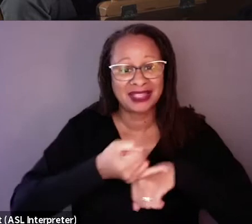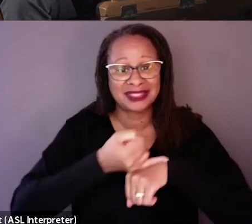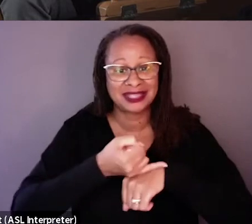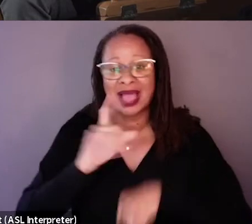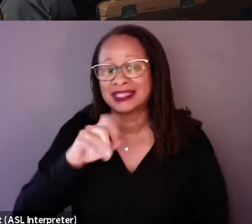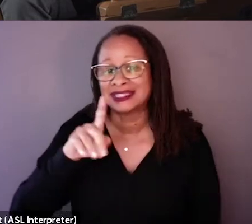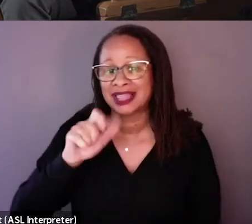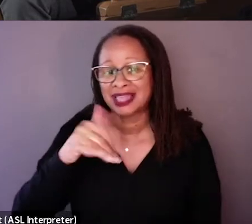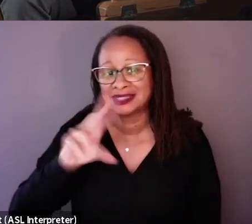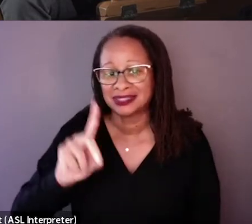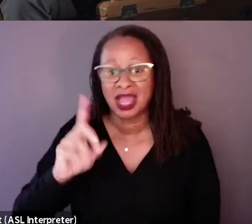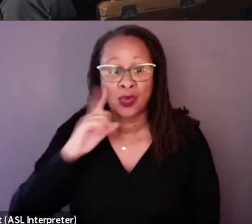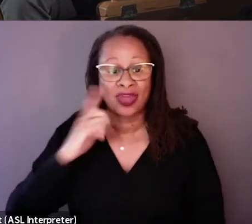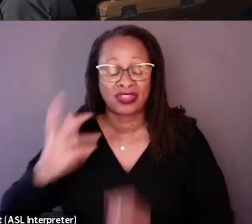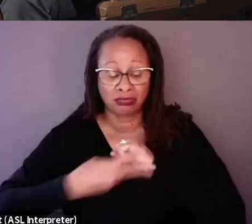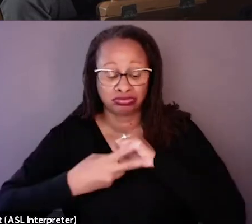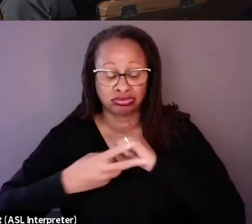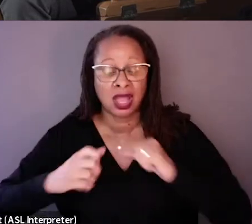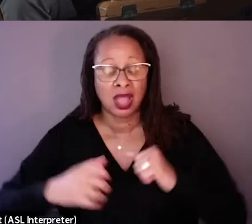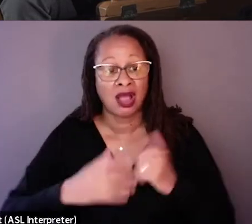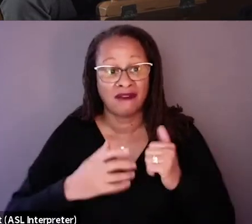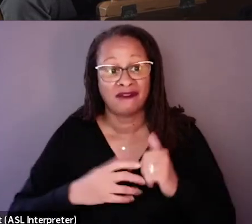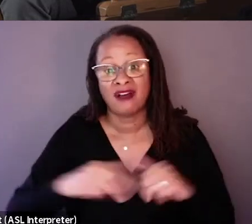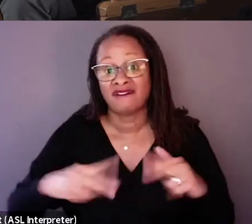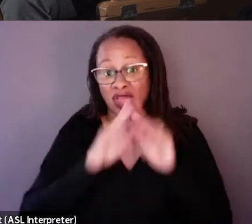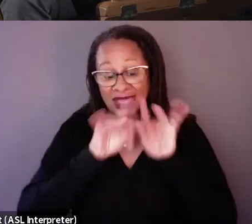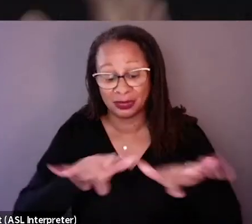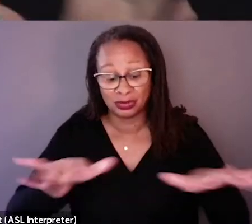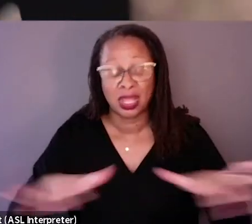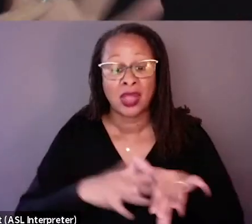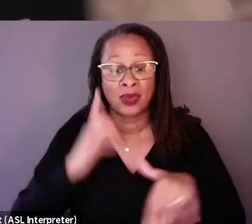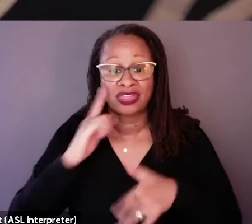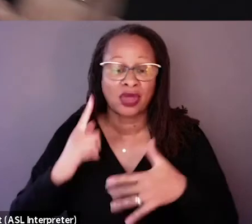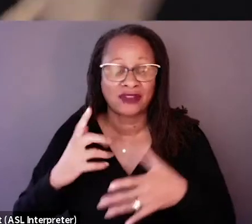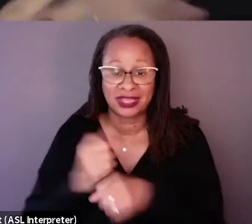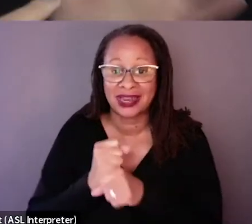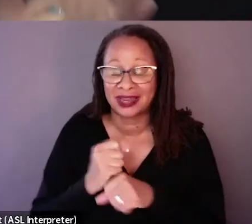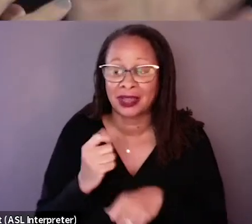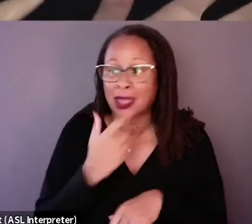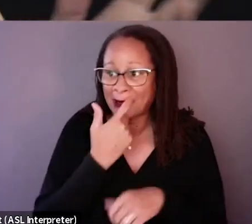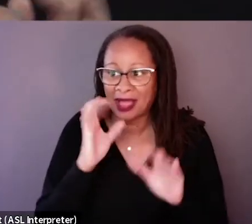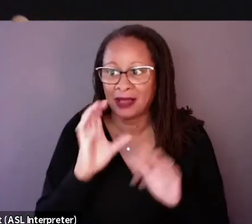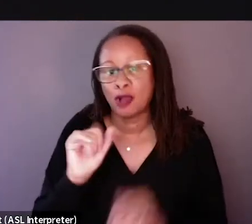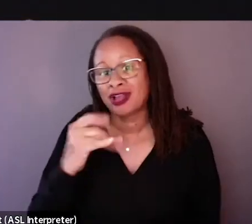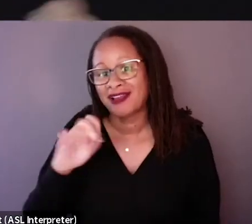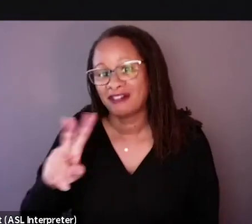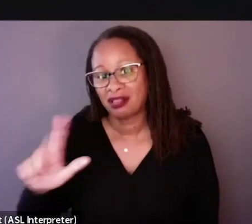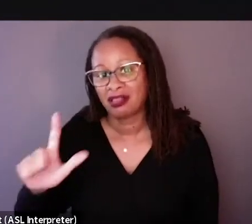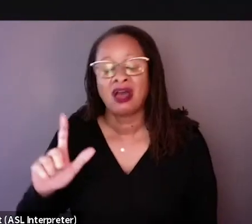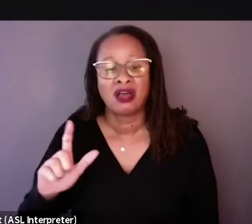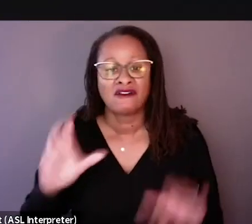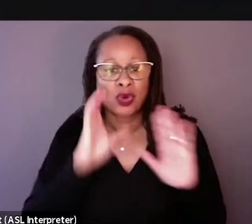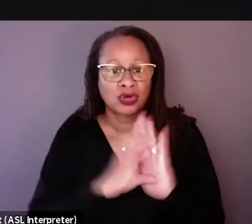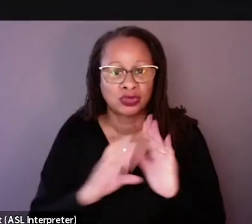we thought archival footage of erupting volcanoes would do a good job of telling that story and kind of place it in a mythic kind of time. So